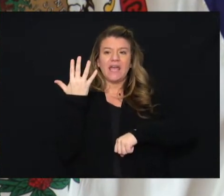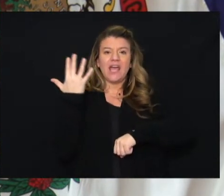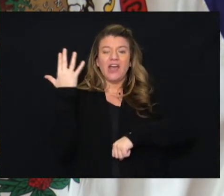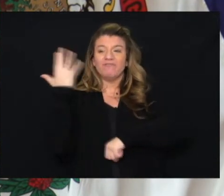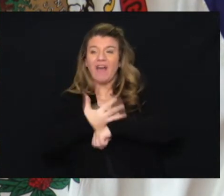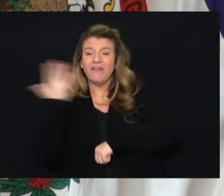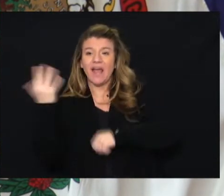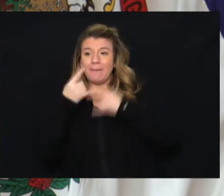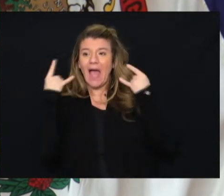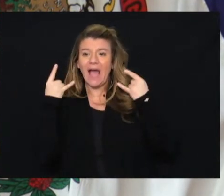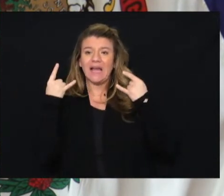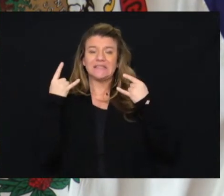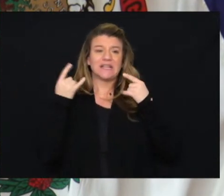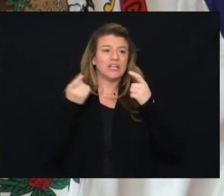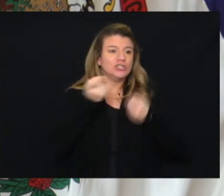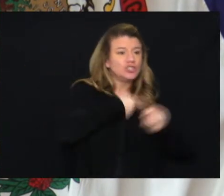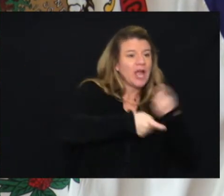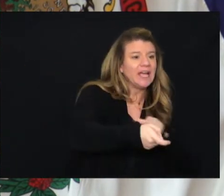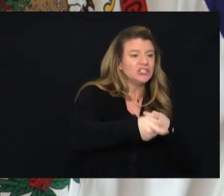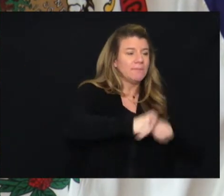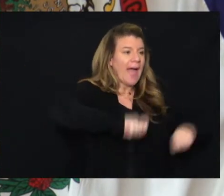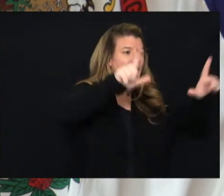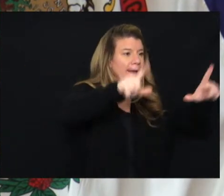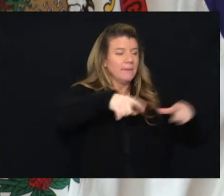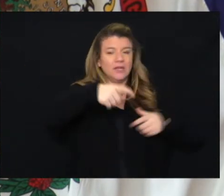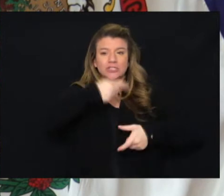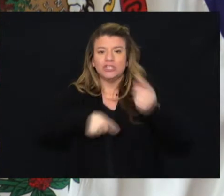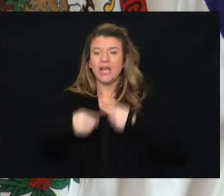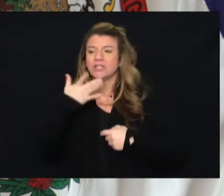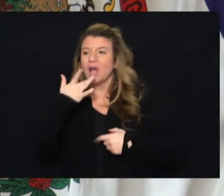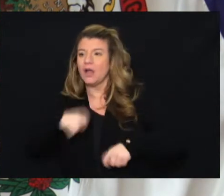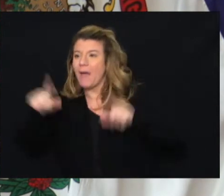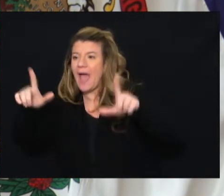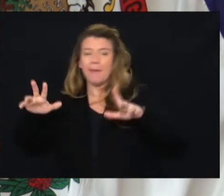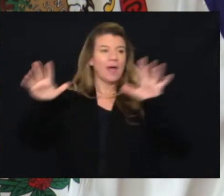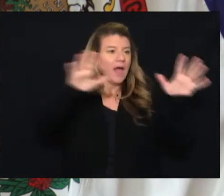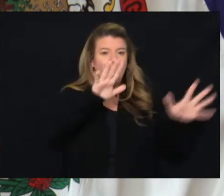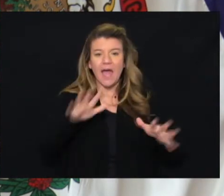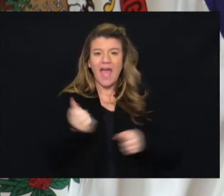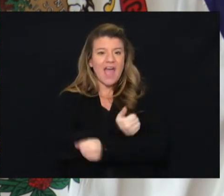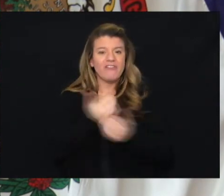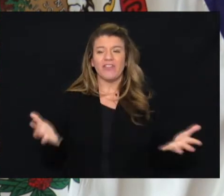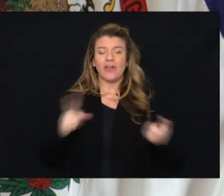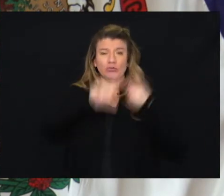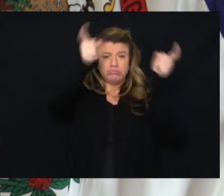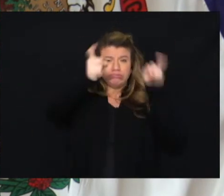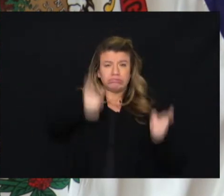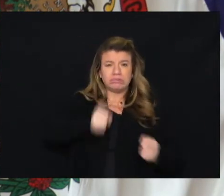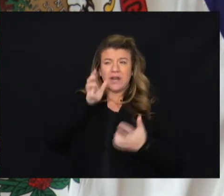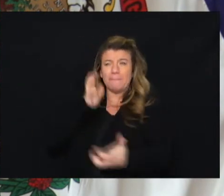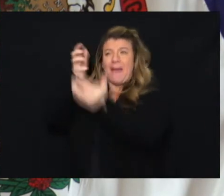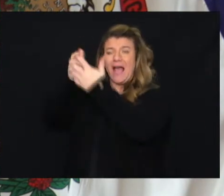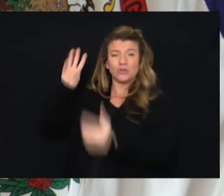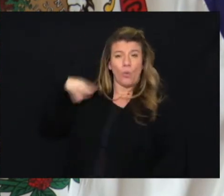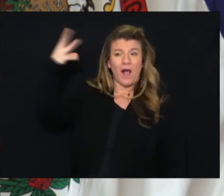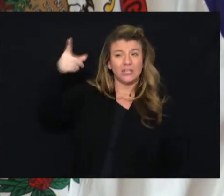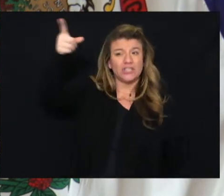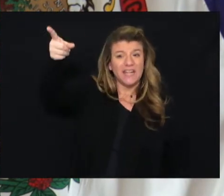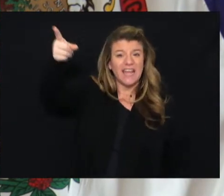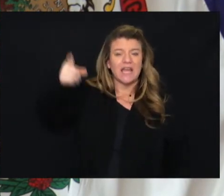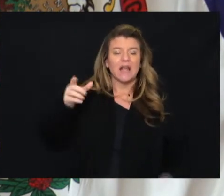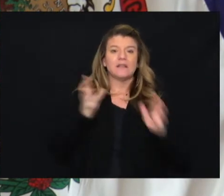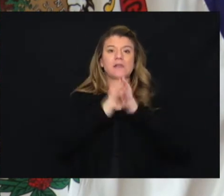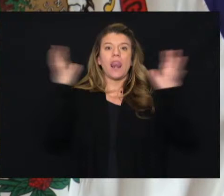a mask, changing the map, changing our color-coded map and everything, you know, to adapt to that and everything. There's all kinds